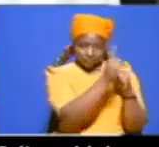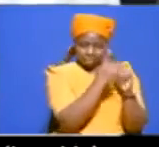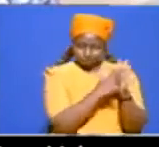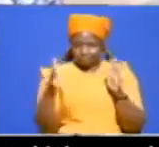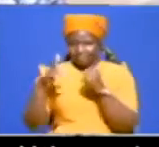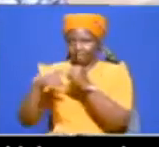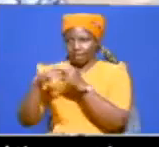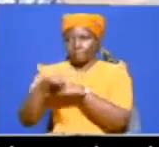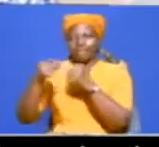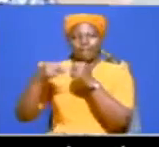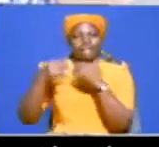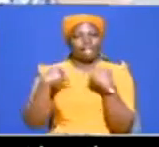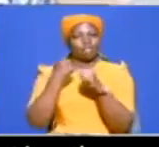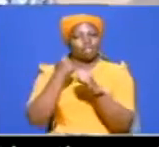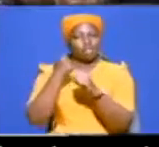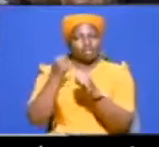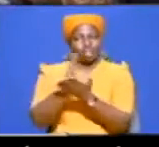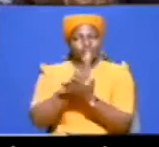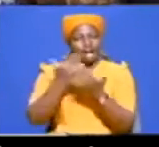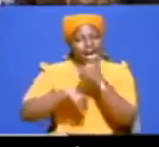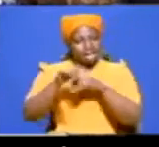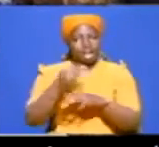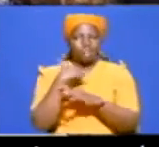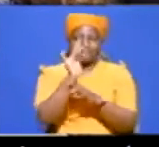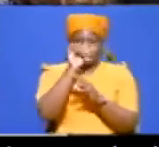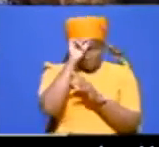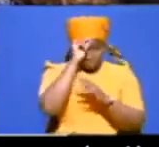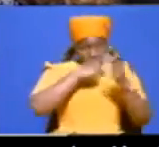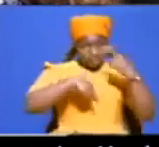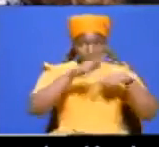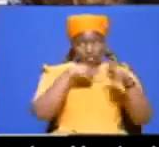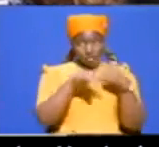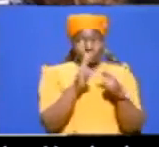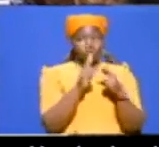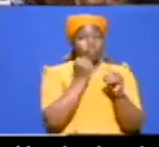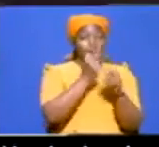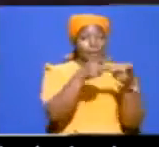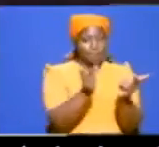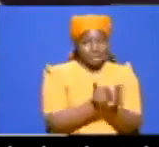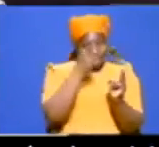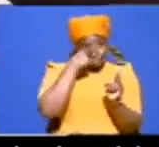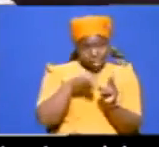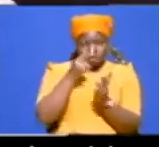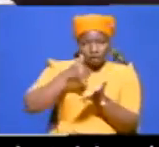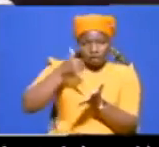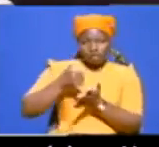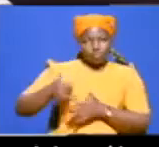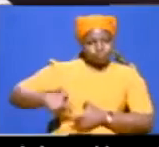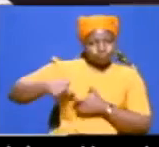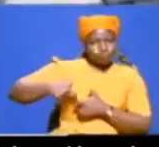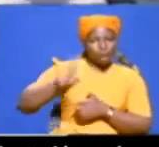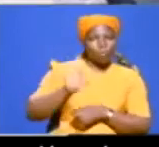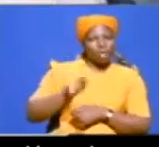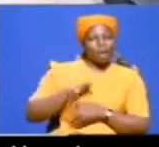on the government to review workplaces' policies to incorporate flex time for breastfeeding mothers until their babies are at least 2 years